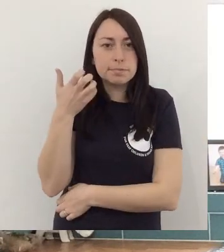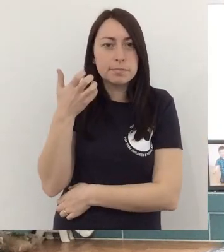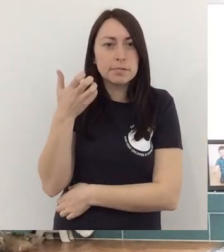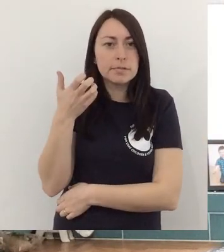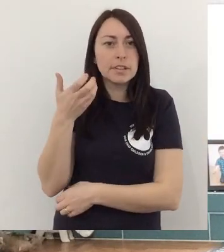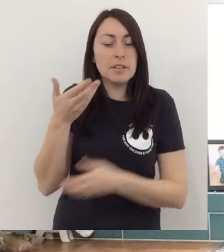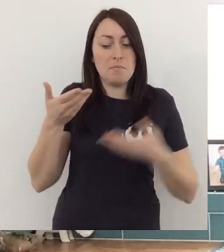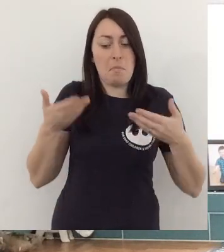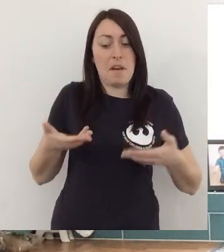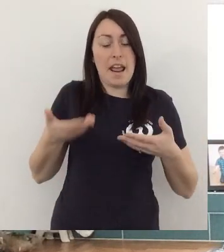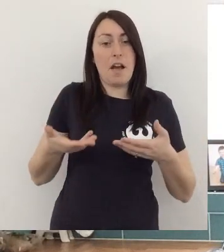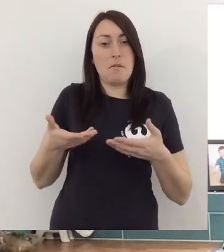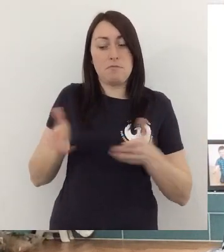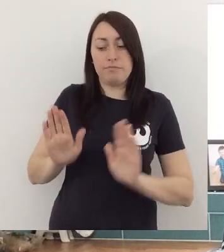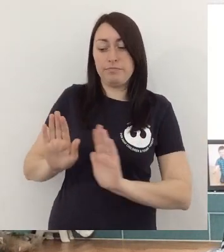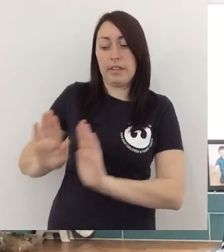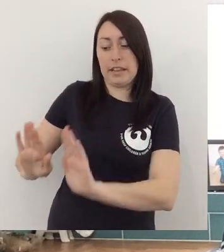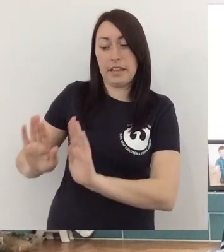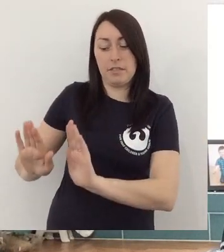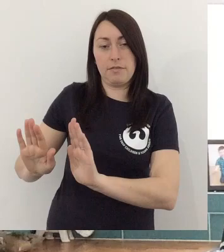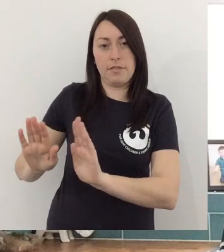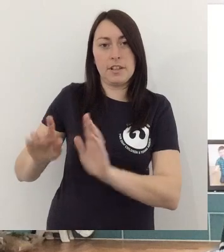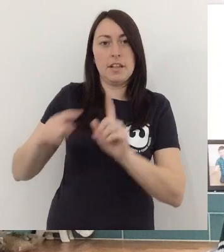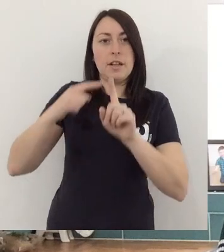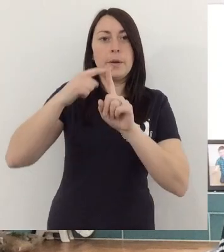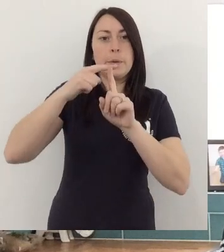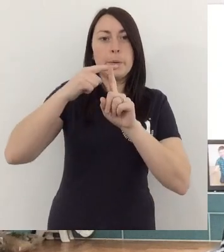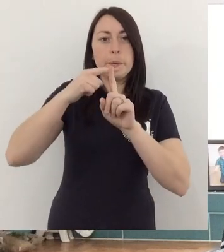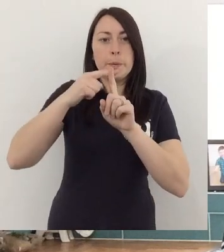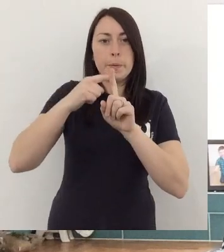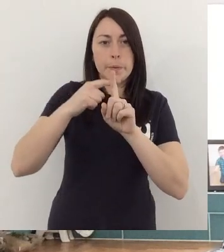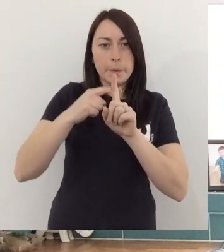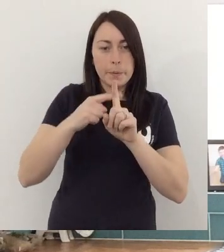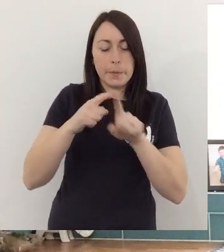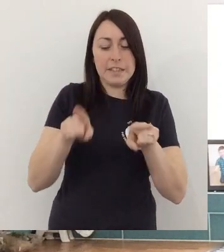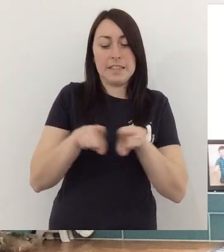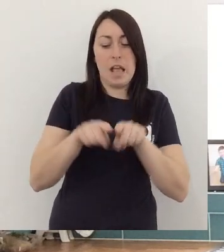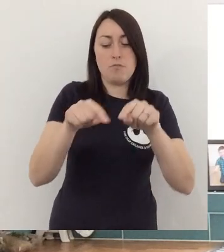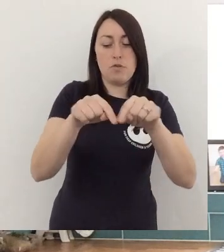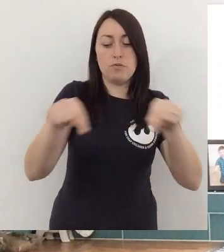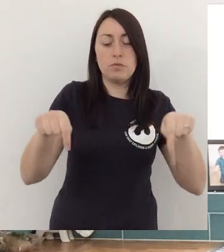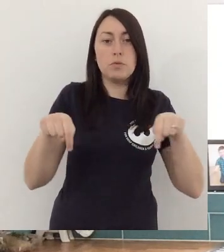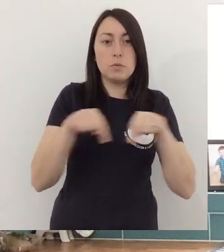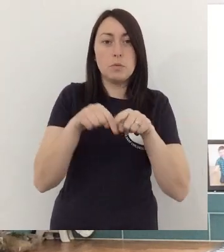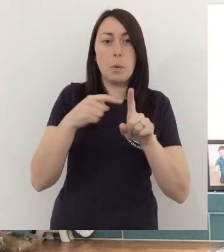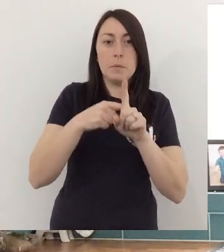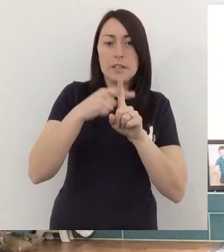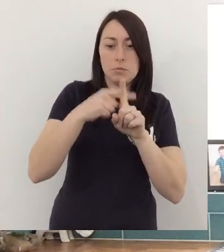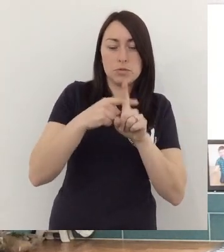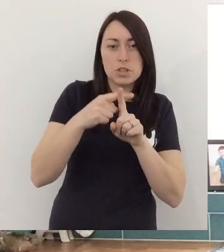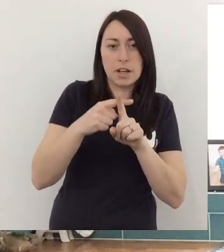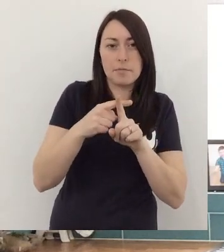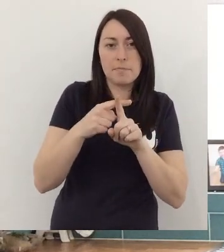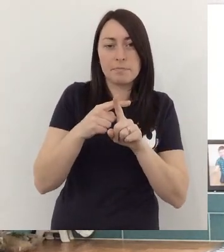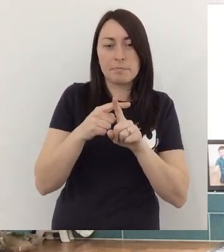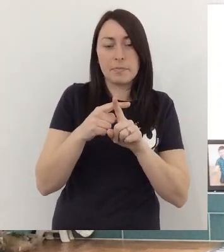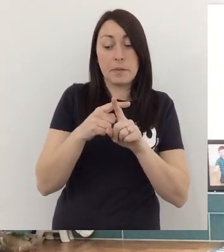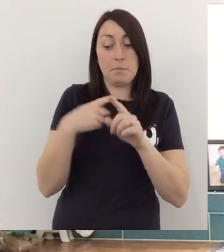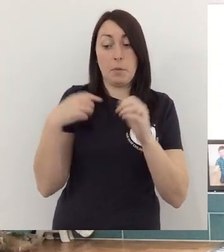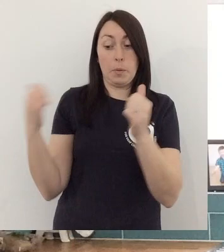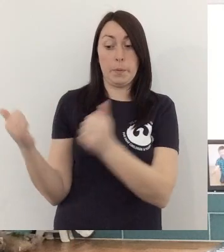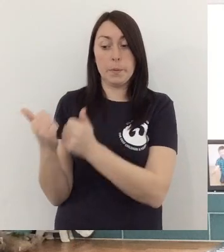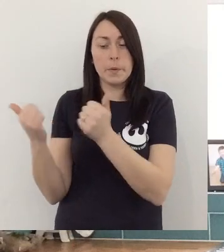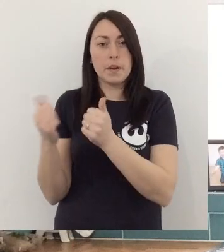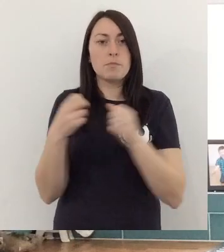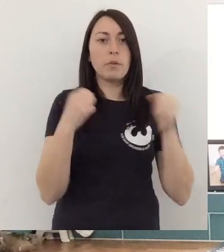from where we've heated up all those ingredients in the pan. So you want to leave that on the side until it gets to room temperature and then pop it in the